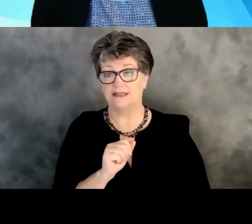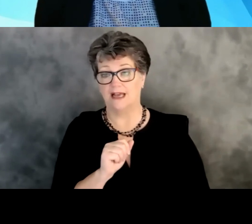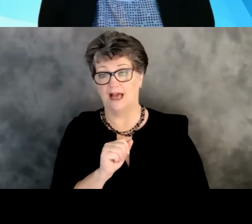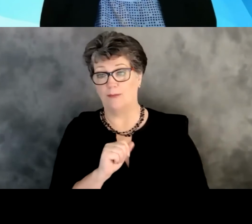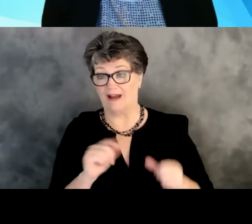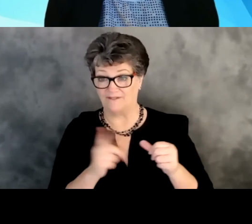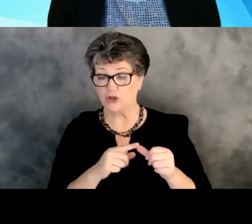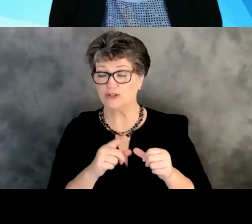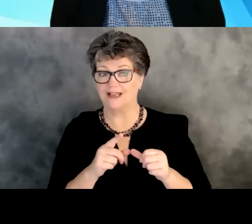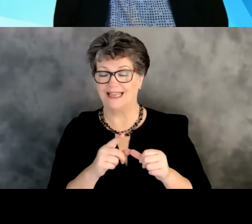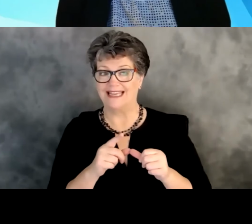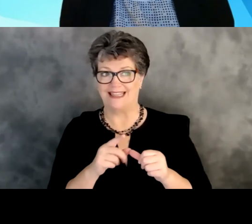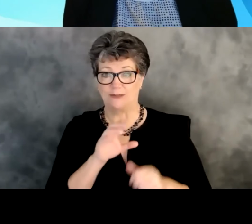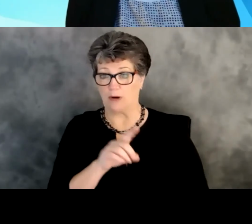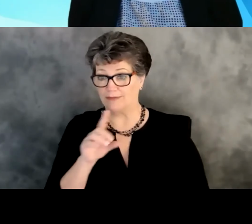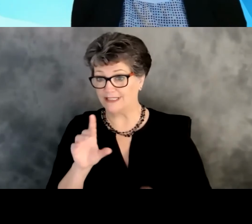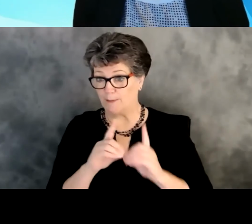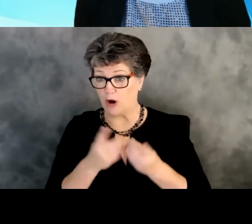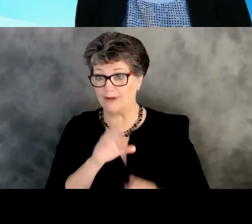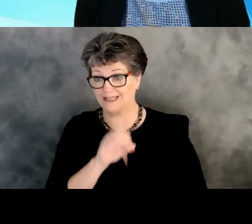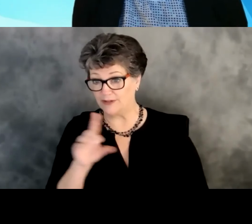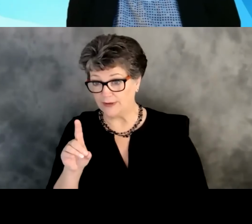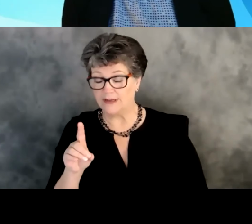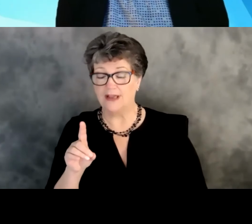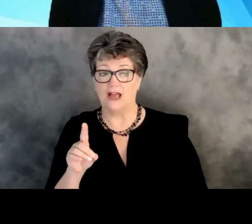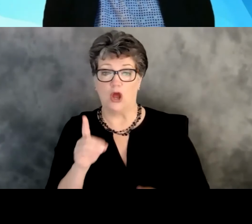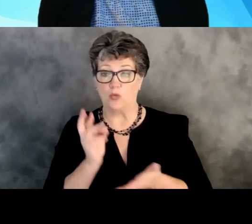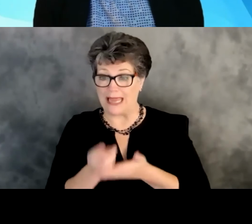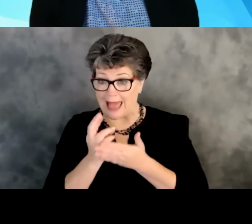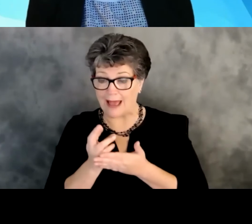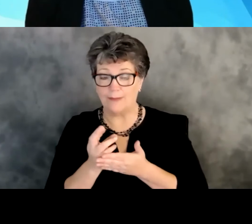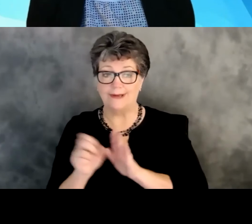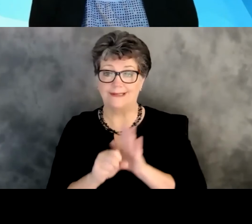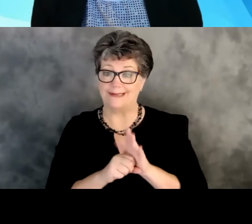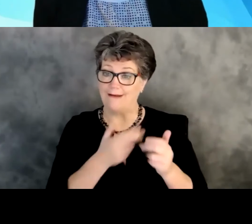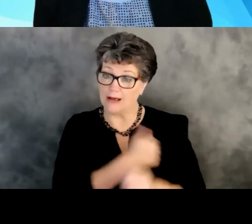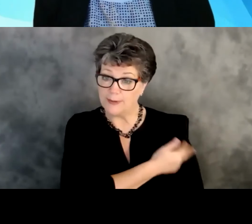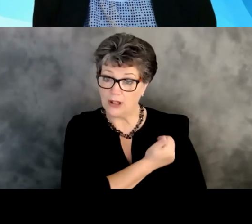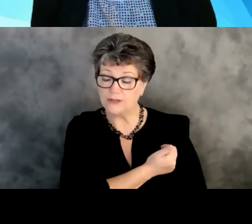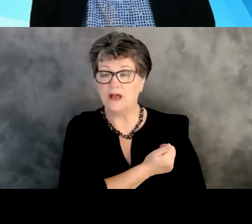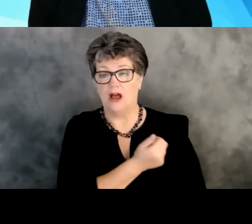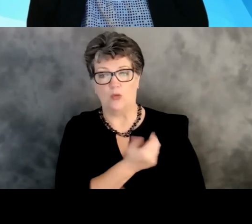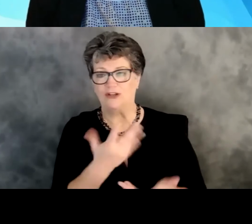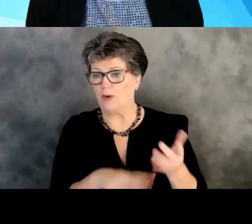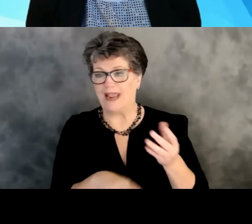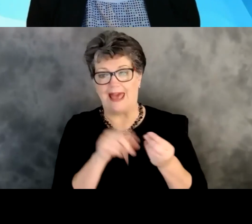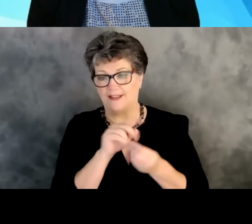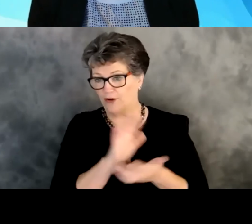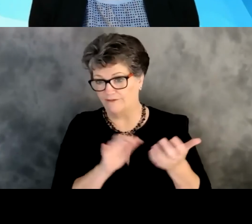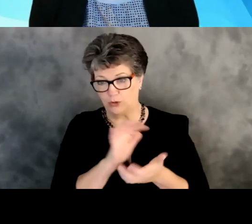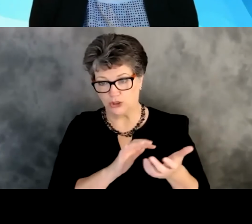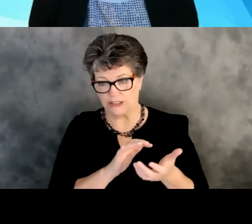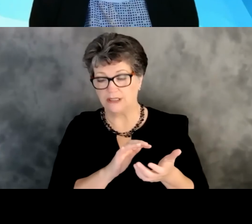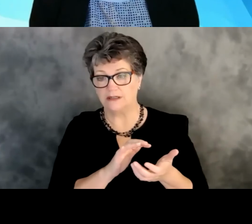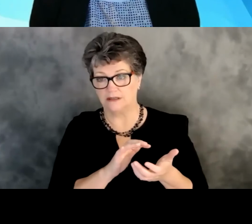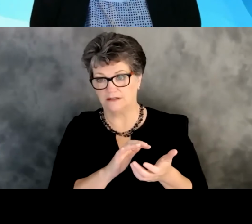Department of Developmental Disabilities, the Department of Rehabilitation, Department of State Hospitals, So we also don't want to add to the confusion